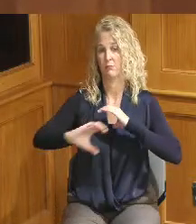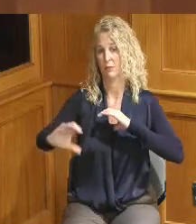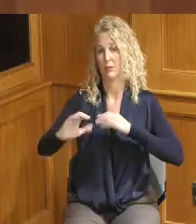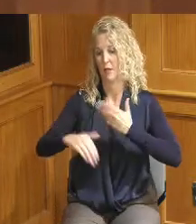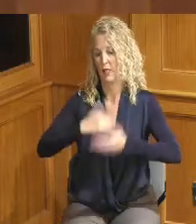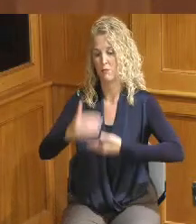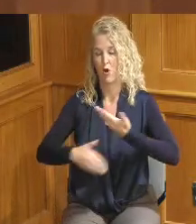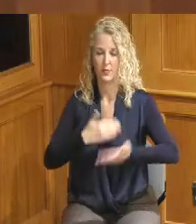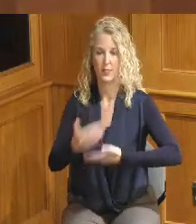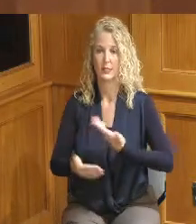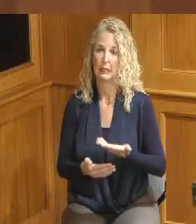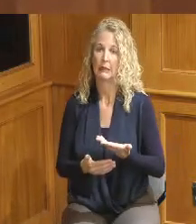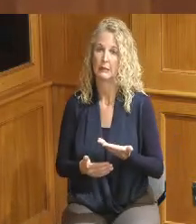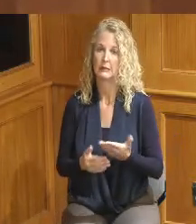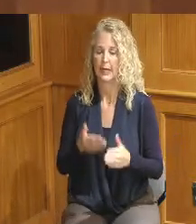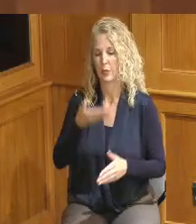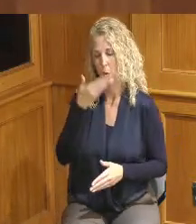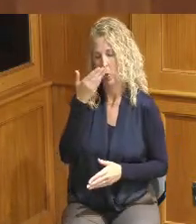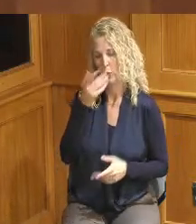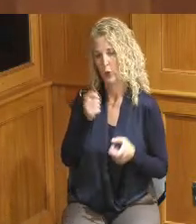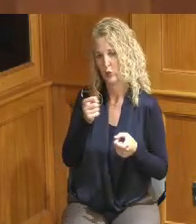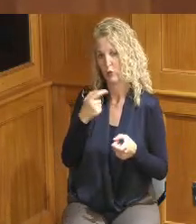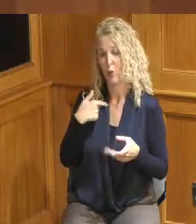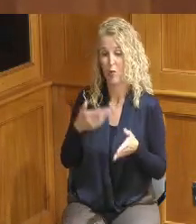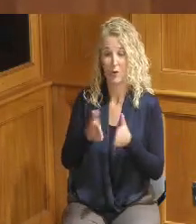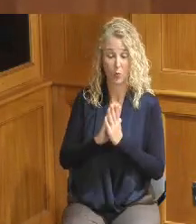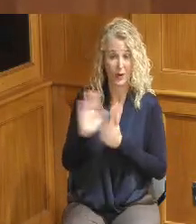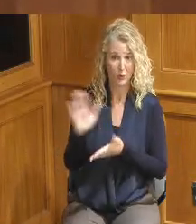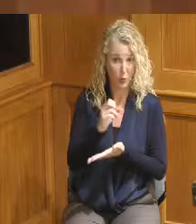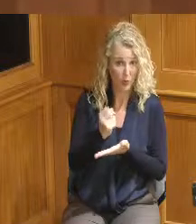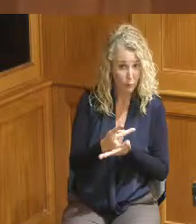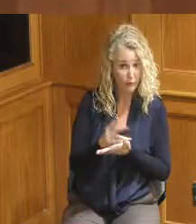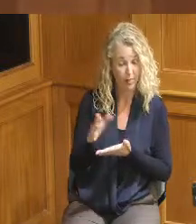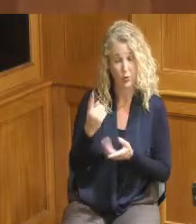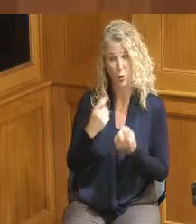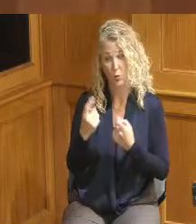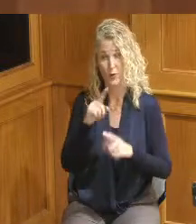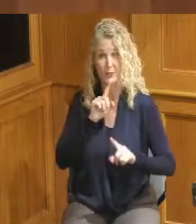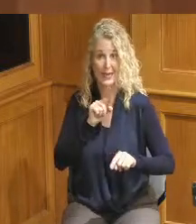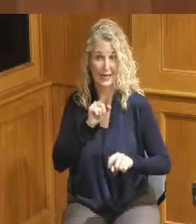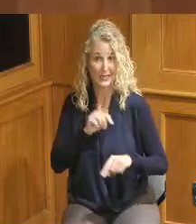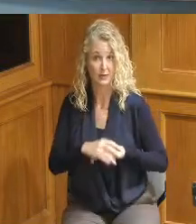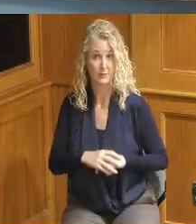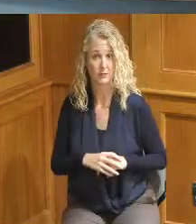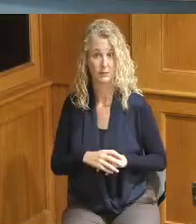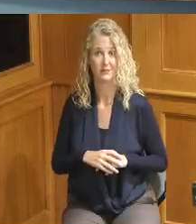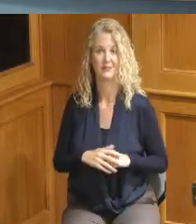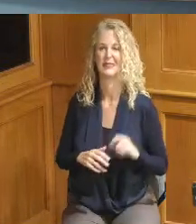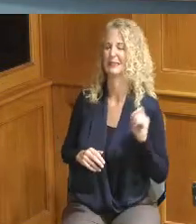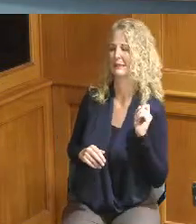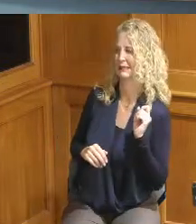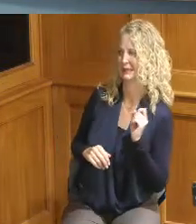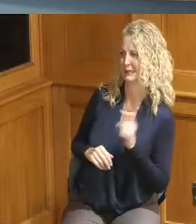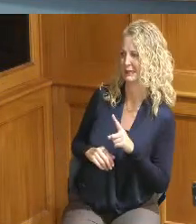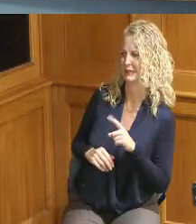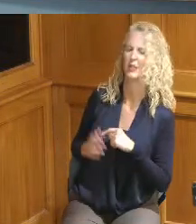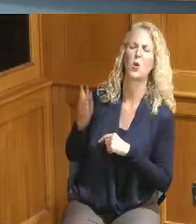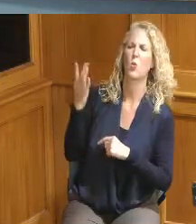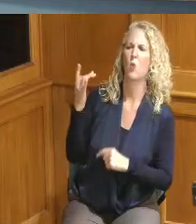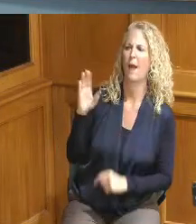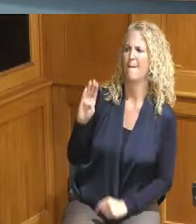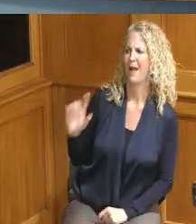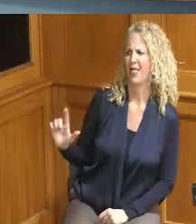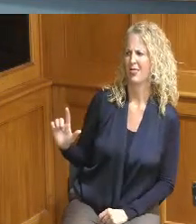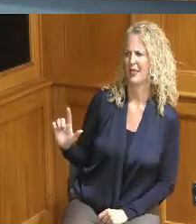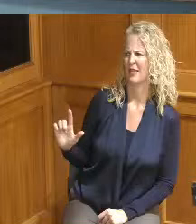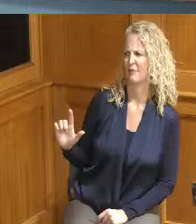odor control. Request approval and can answer any questions. Thank you. I guess I have a question. Why is this a buy leave? I